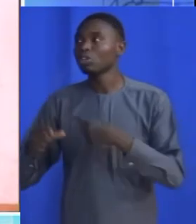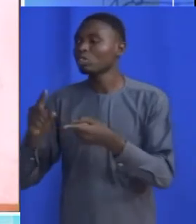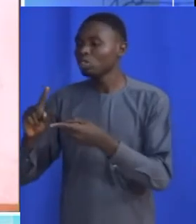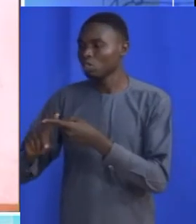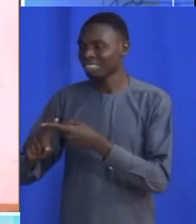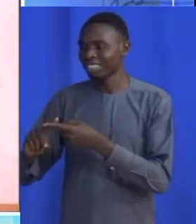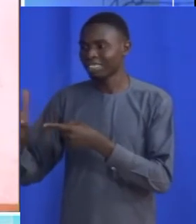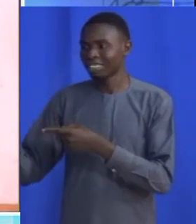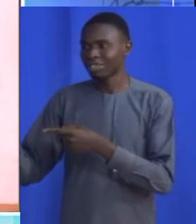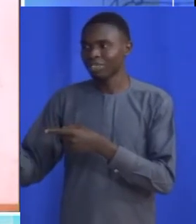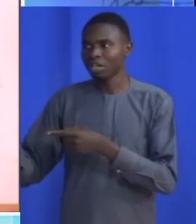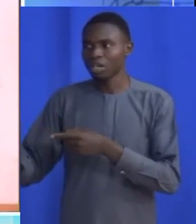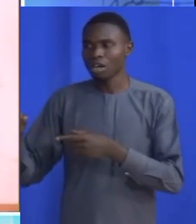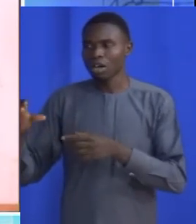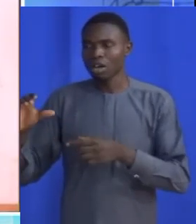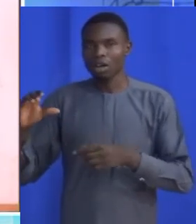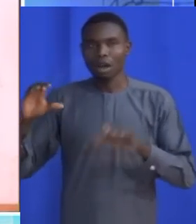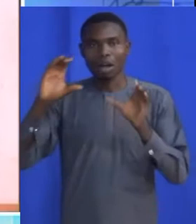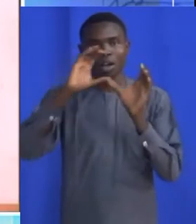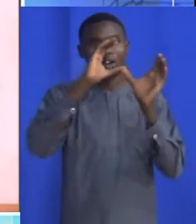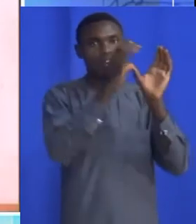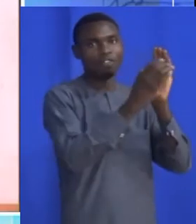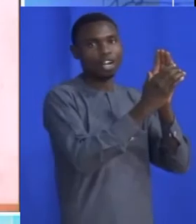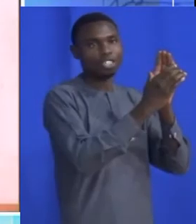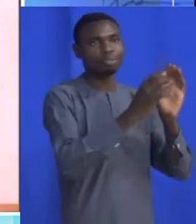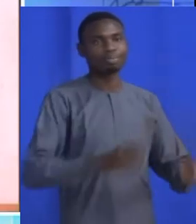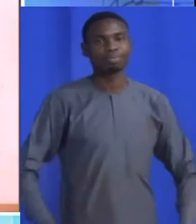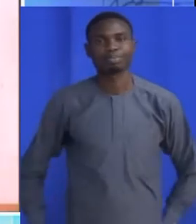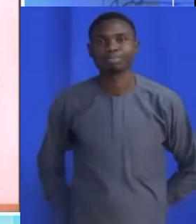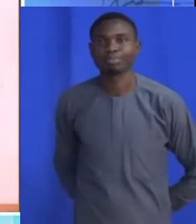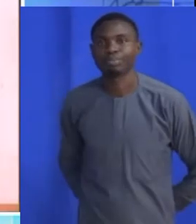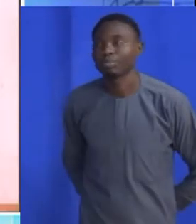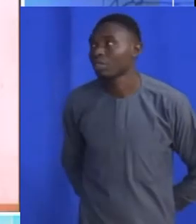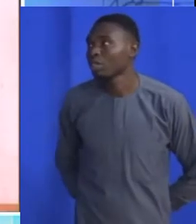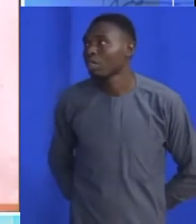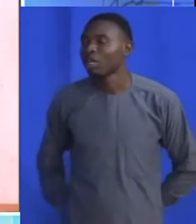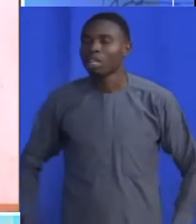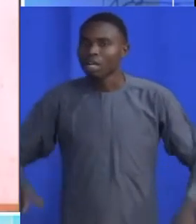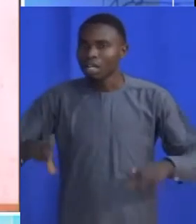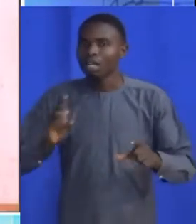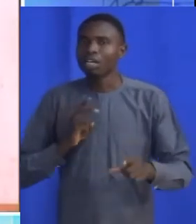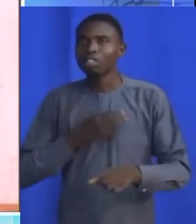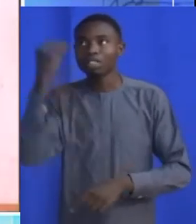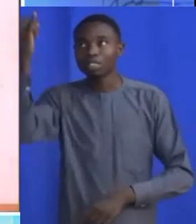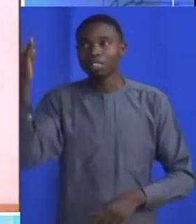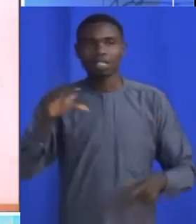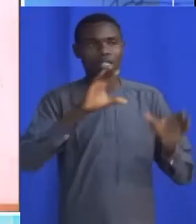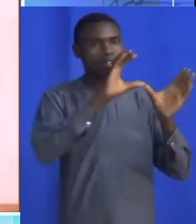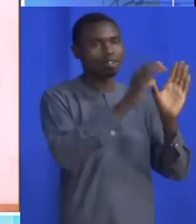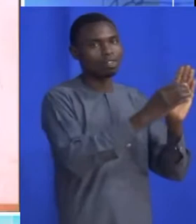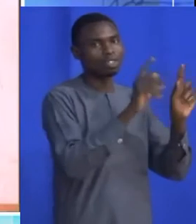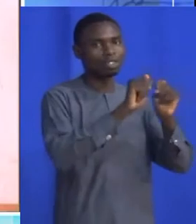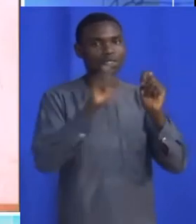the necessary measure to ensure that the disease is not spread. Disease are not transferred anyhow to other